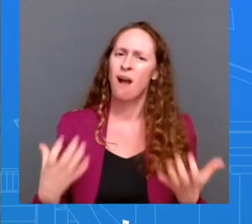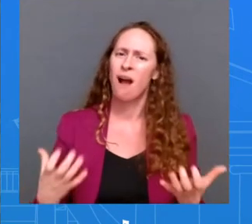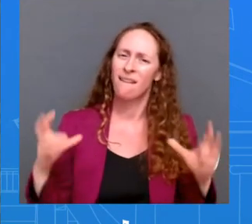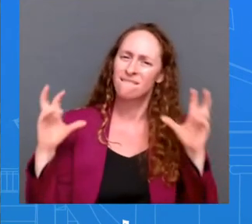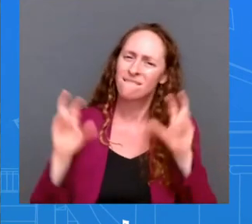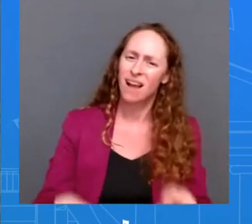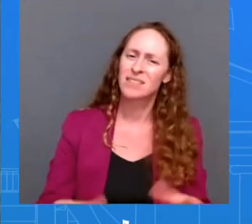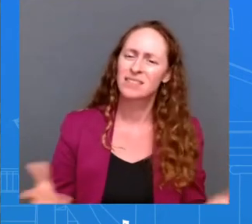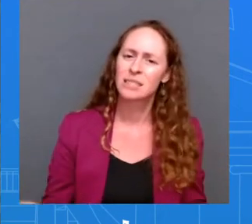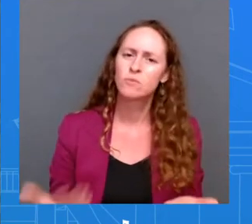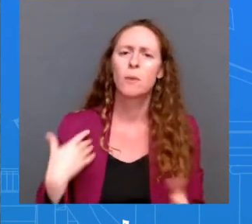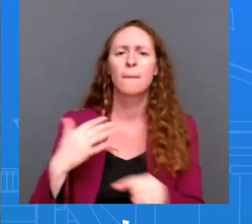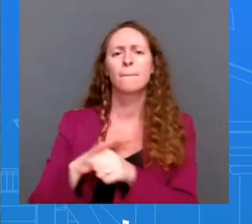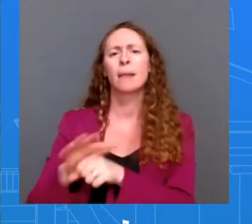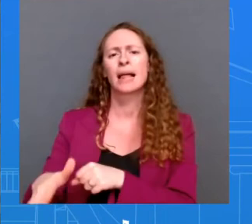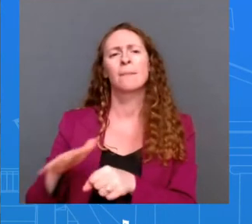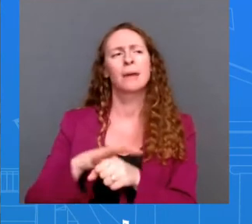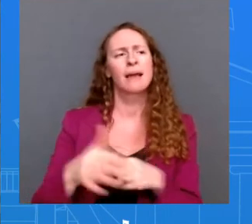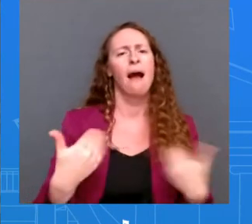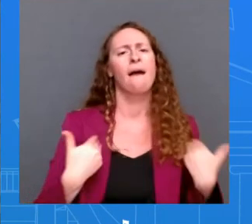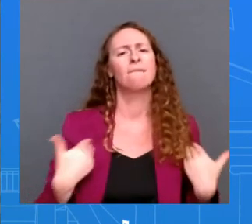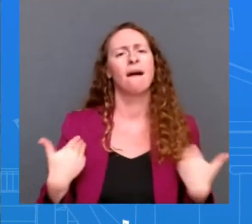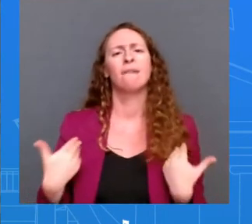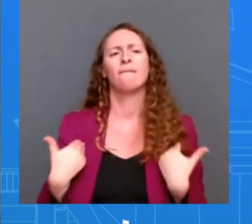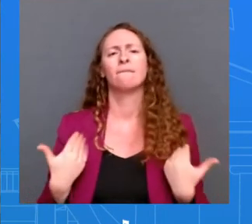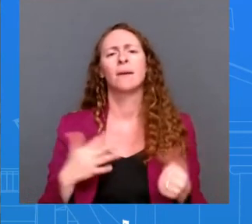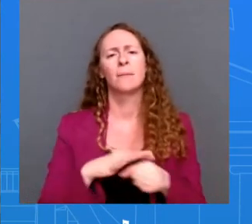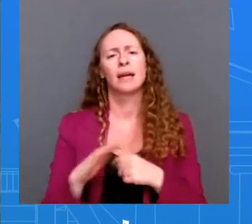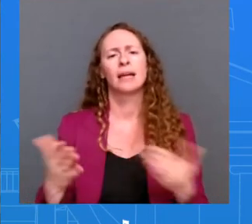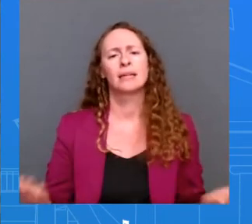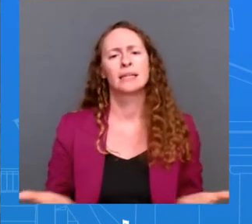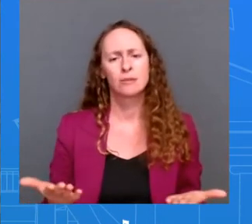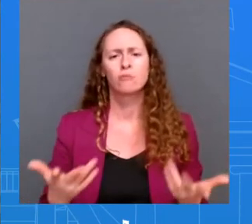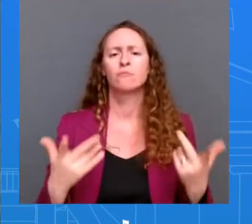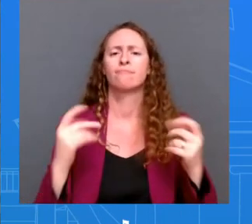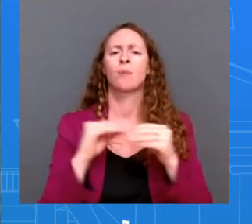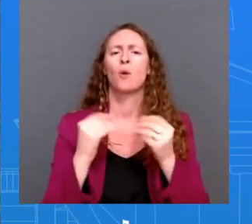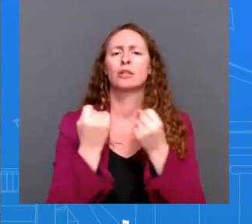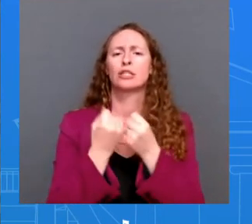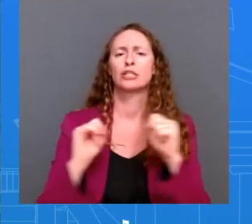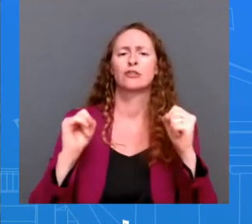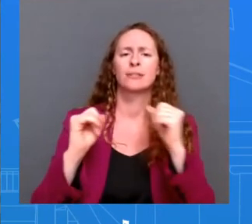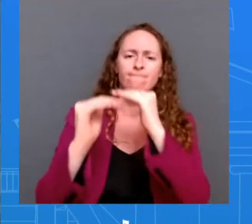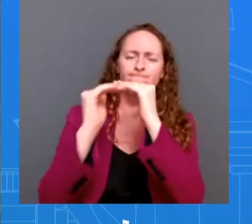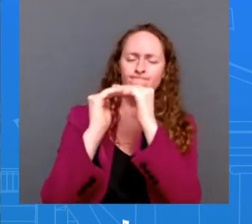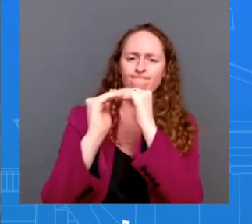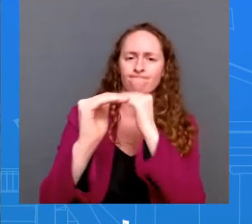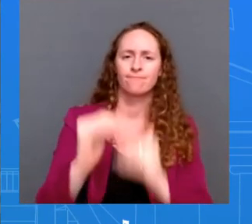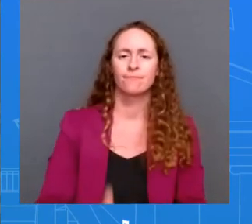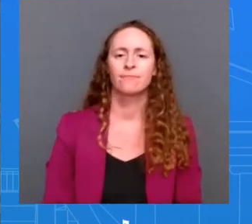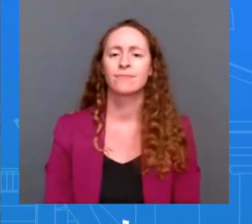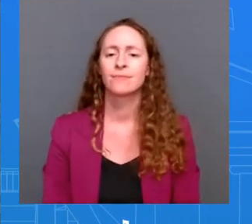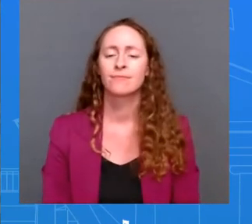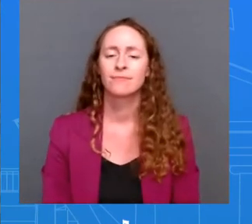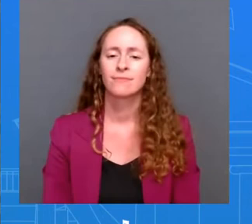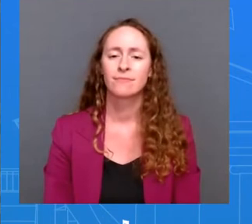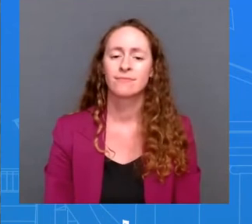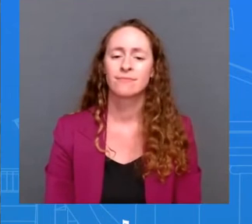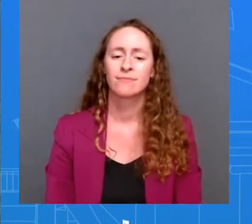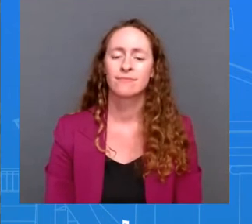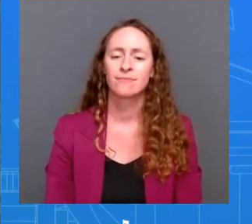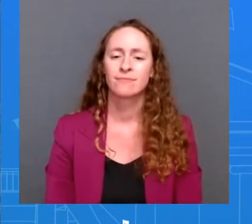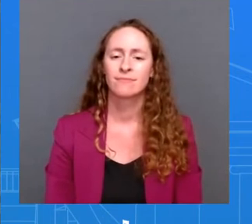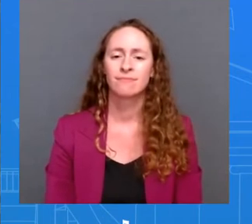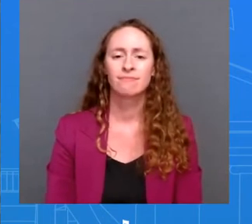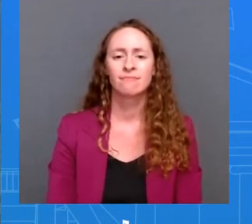national security. So, you know, as it relates to that, in that realm, you know, yeah, we want to be competitive